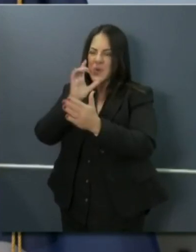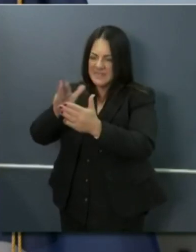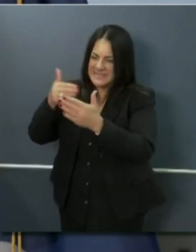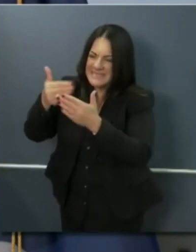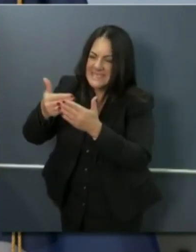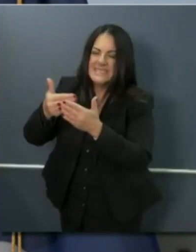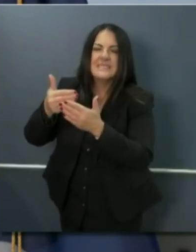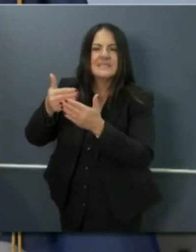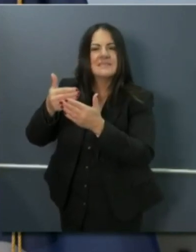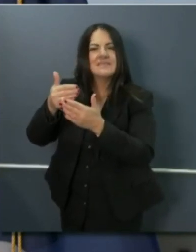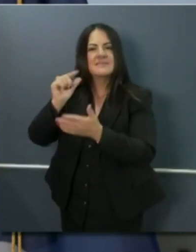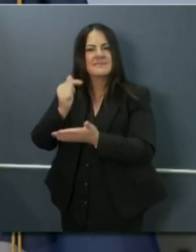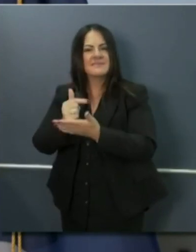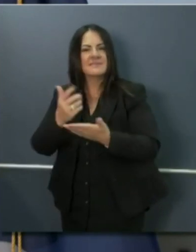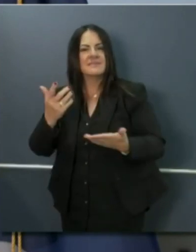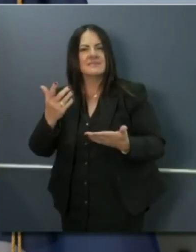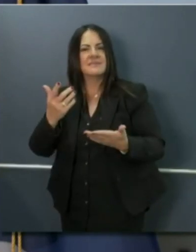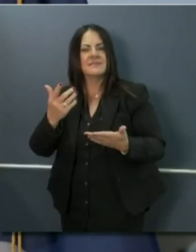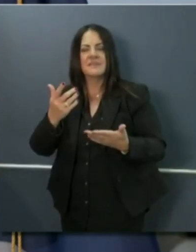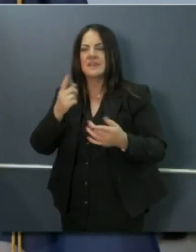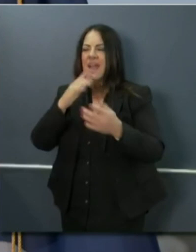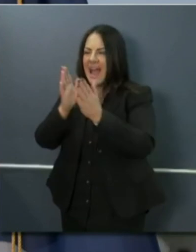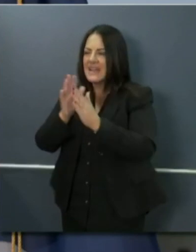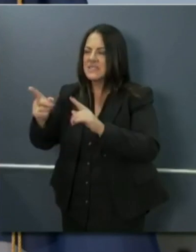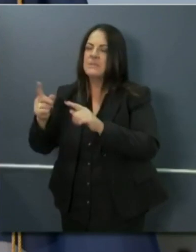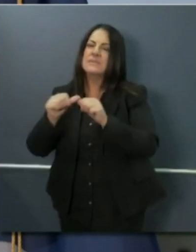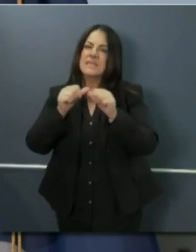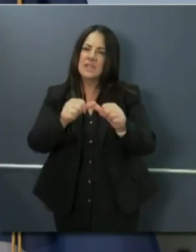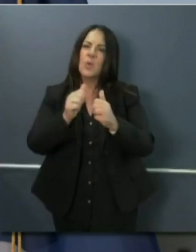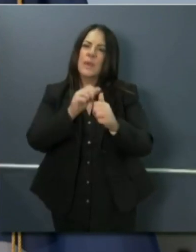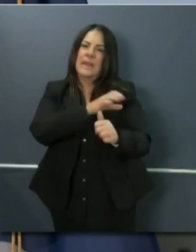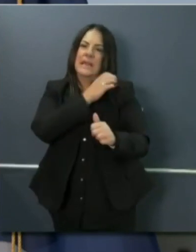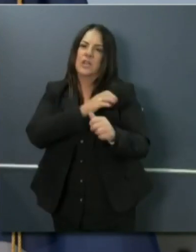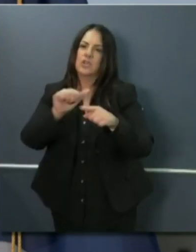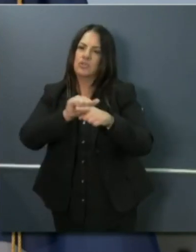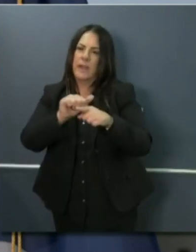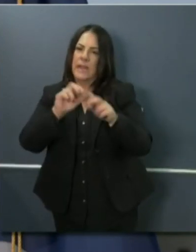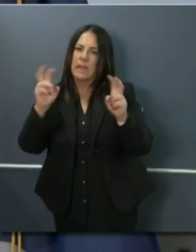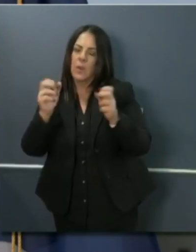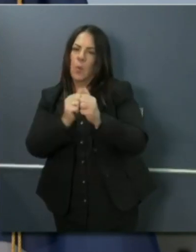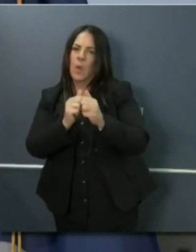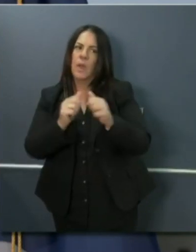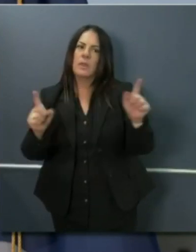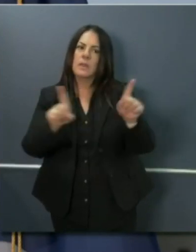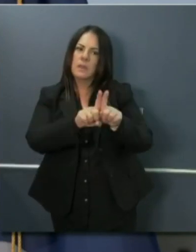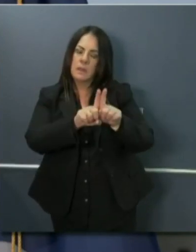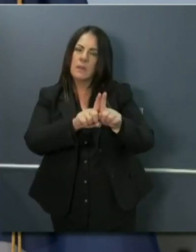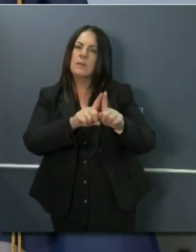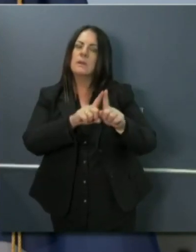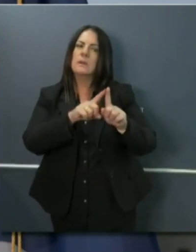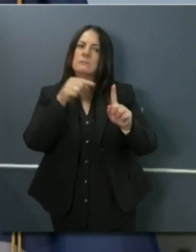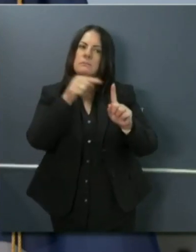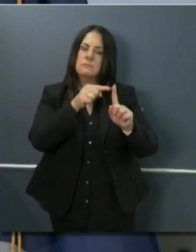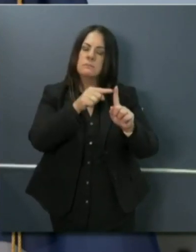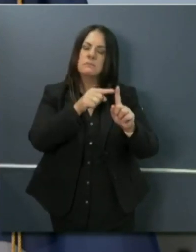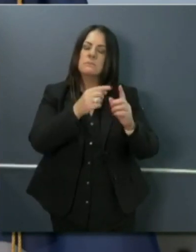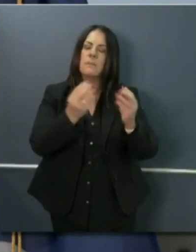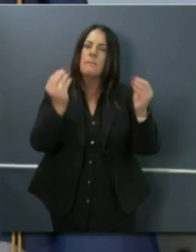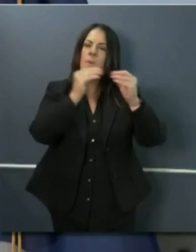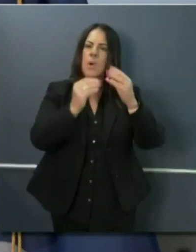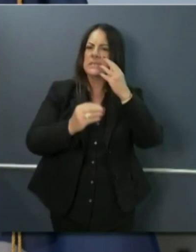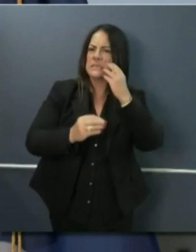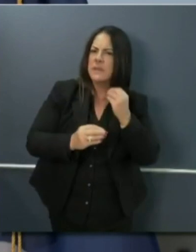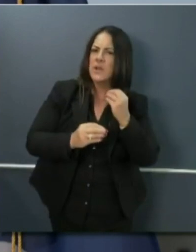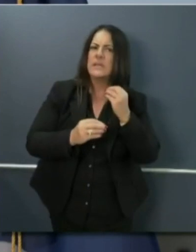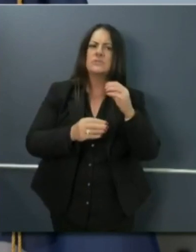now, essentially continue their clinical training with the support of experienced nurses or other health professionals that